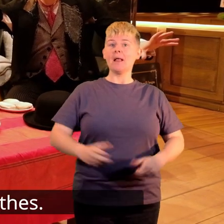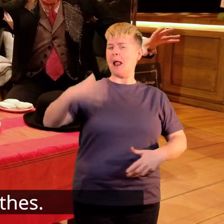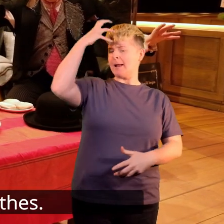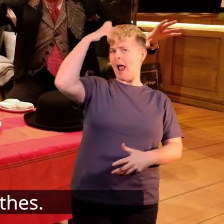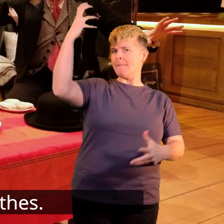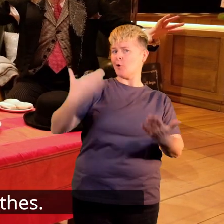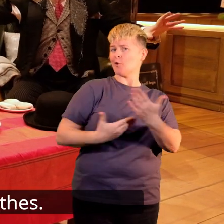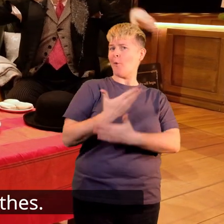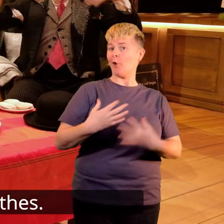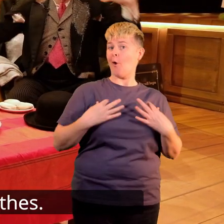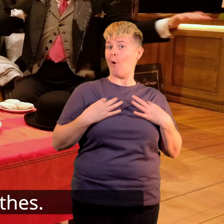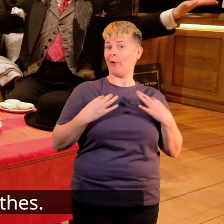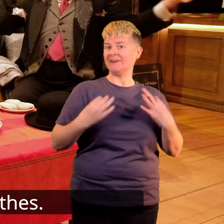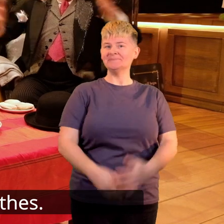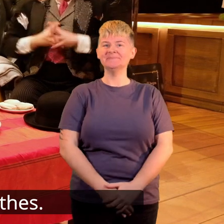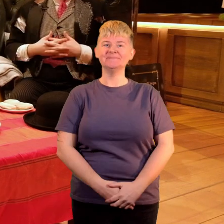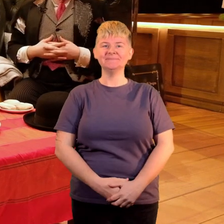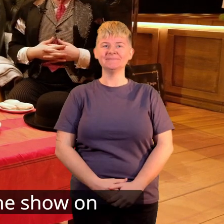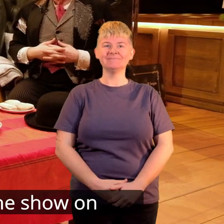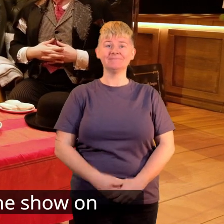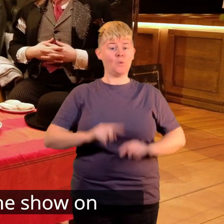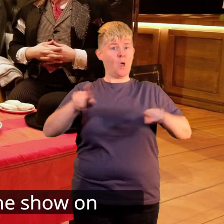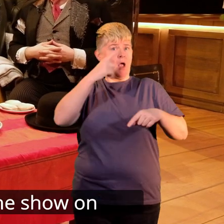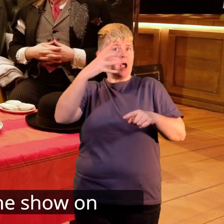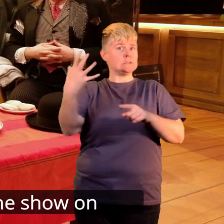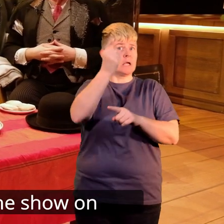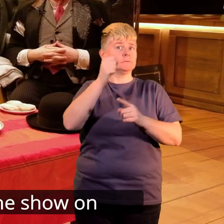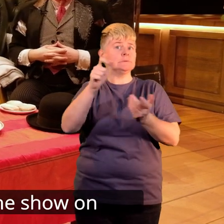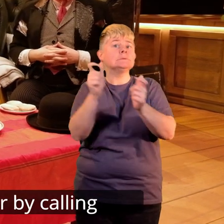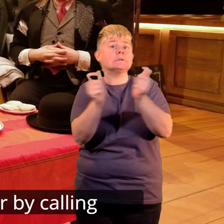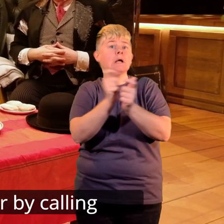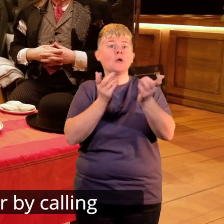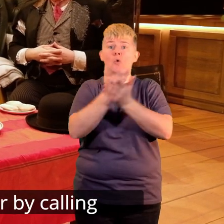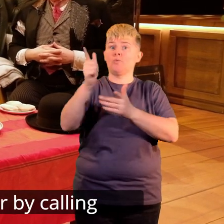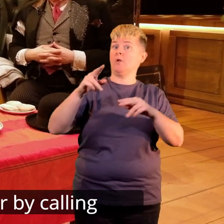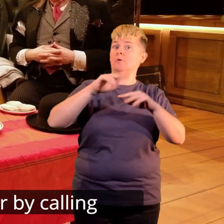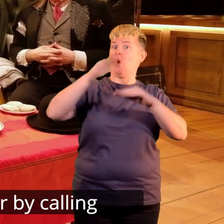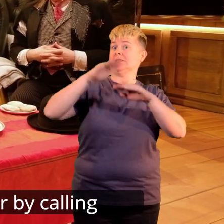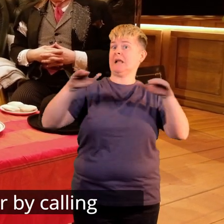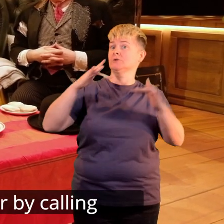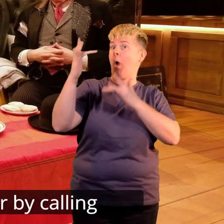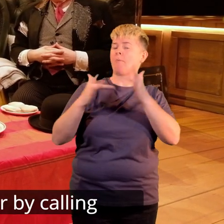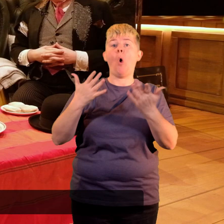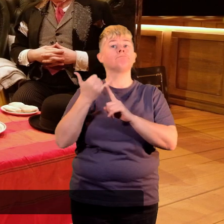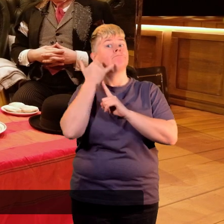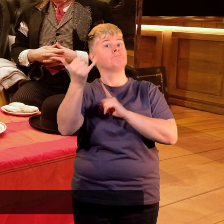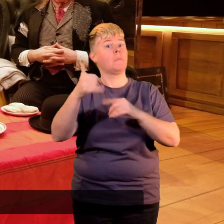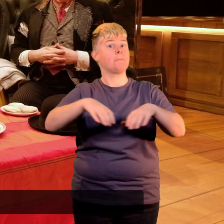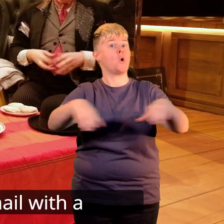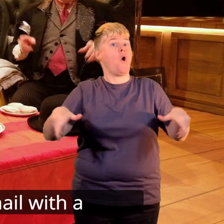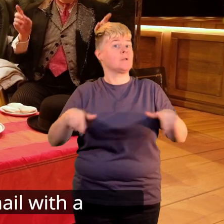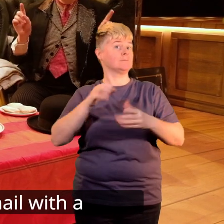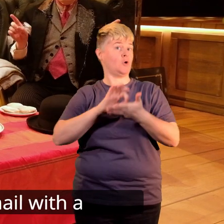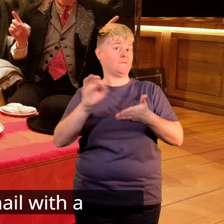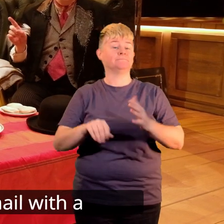The Emperor's New Clothes. Oh, you can get your tickets for the show on the Northern Stage website or by calling box